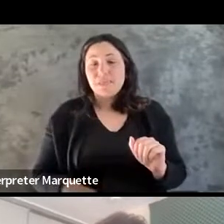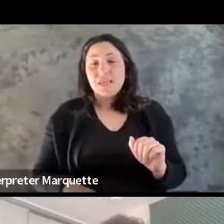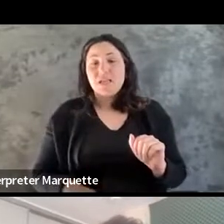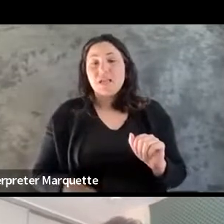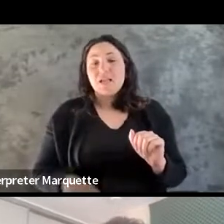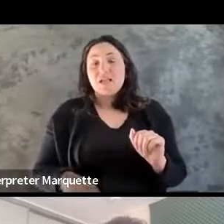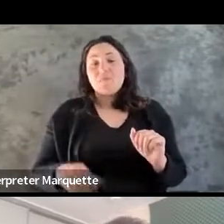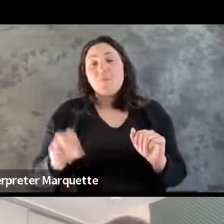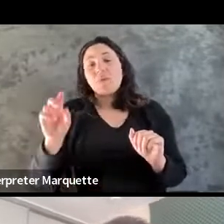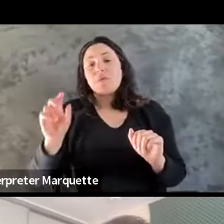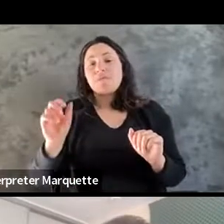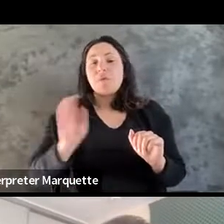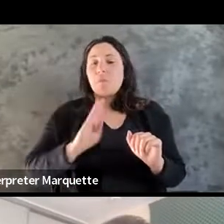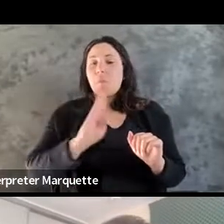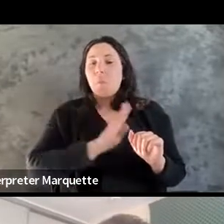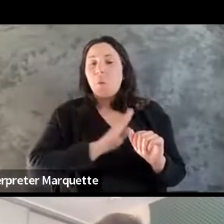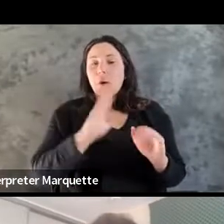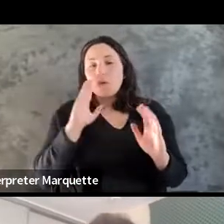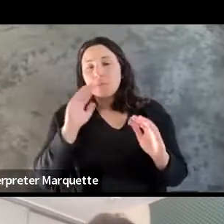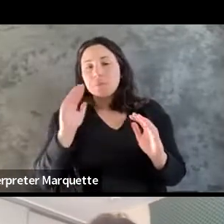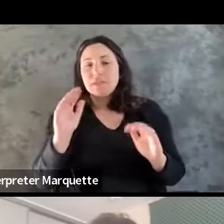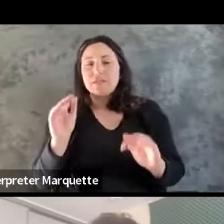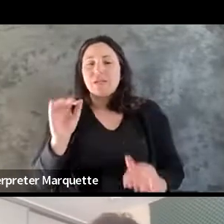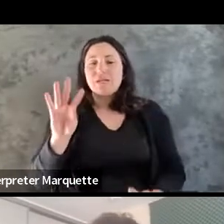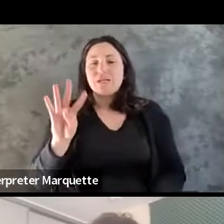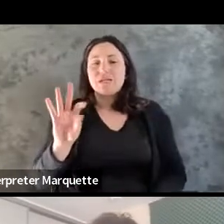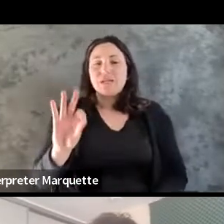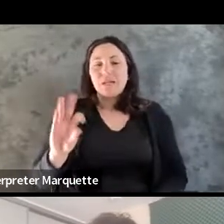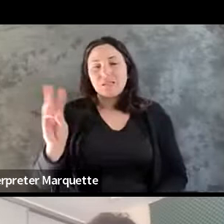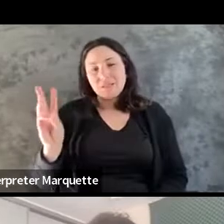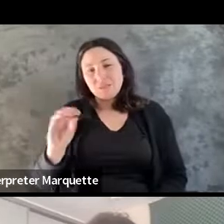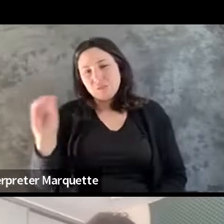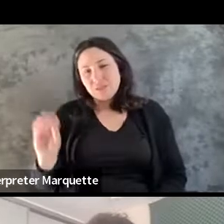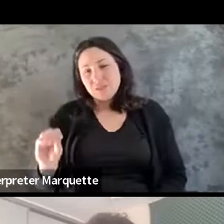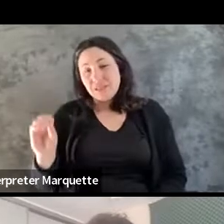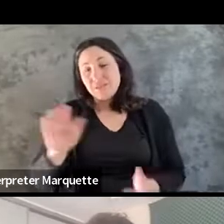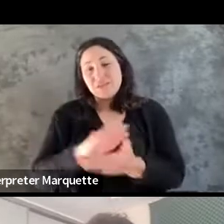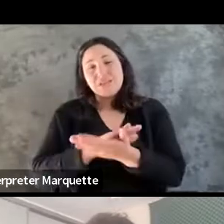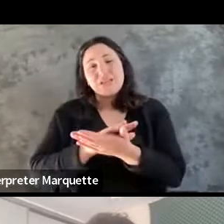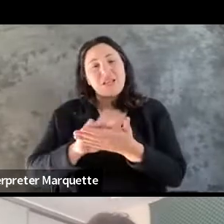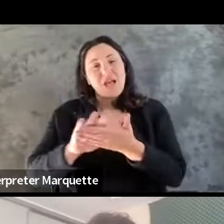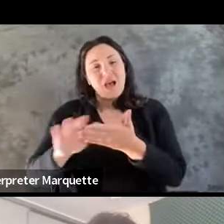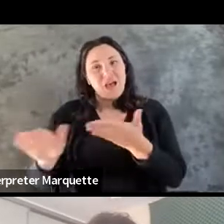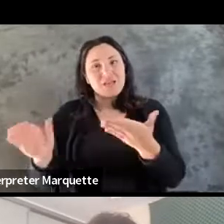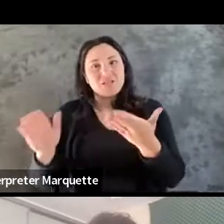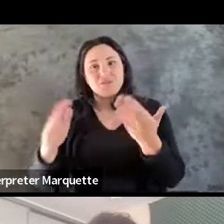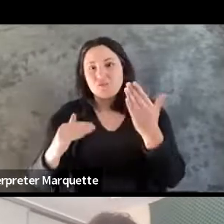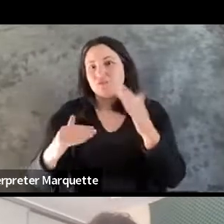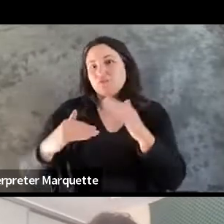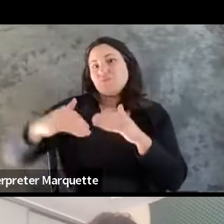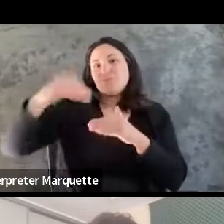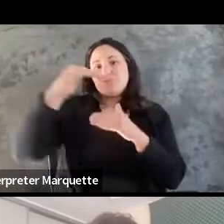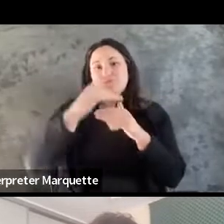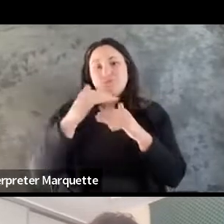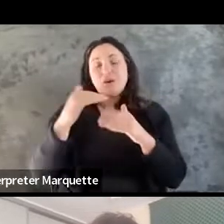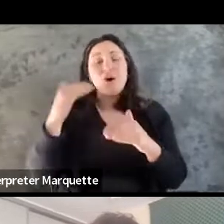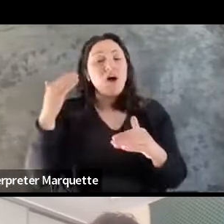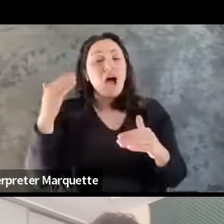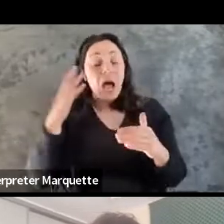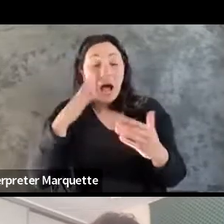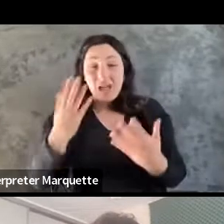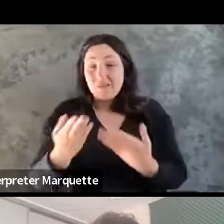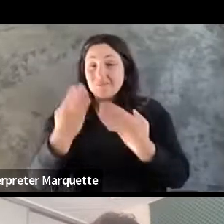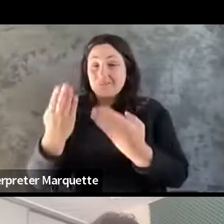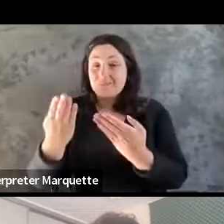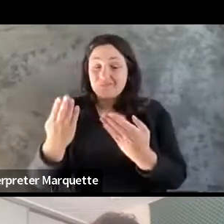97. The board will probably land somewhere around 96%, but it'd be fantastic to exceed that. The reason I bring it up is because you're going to hear us harping